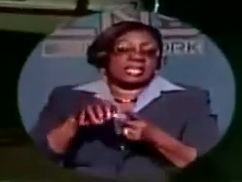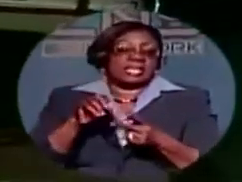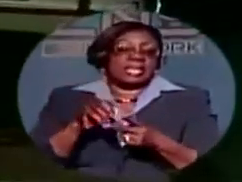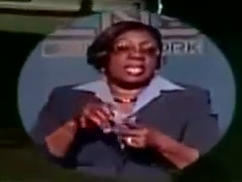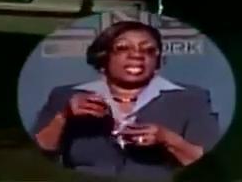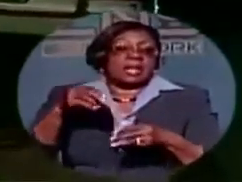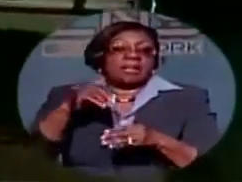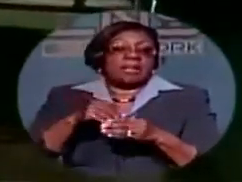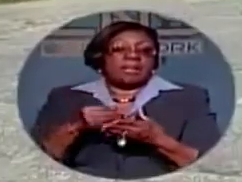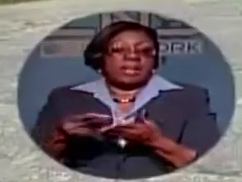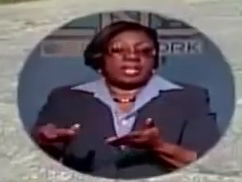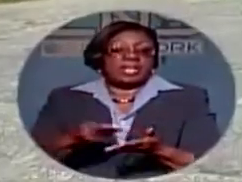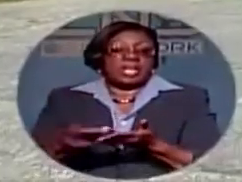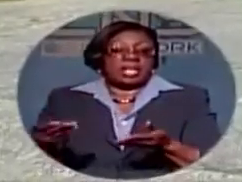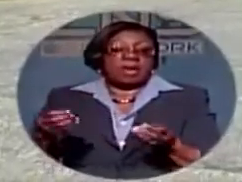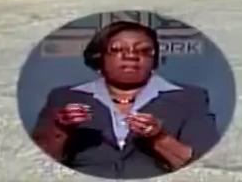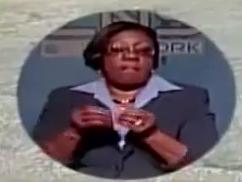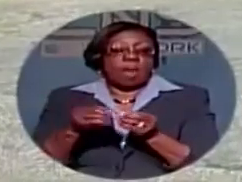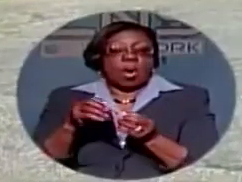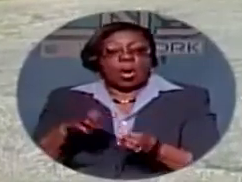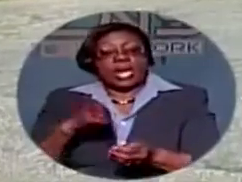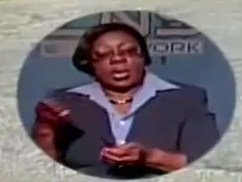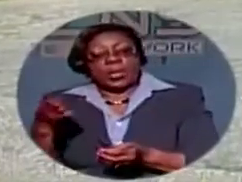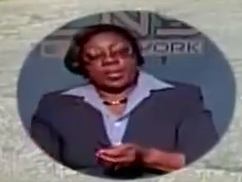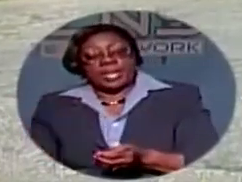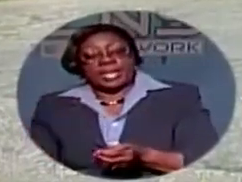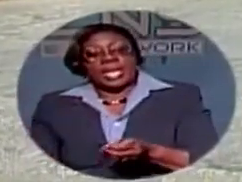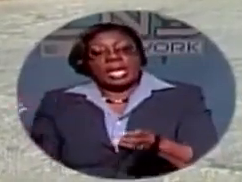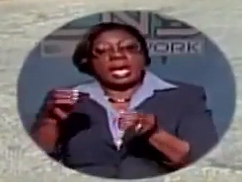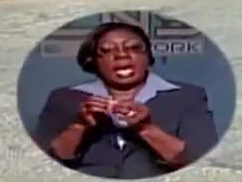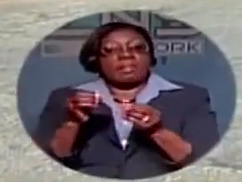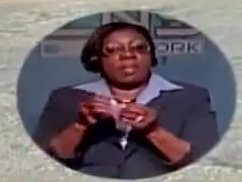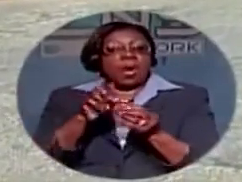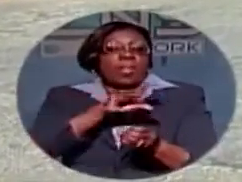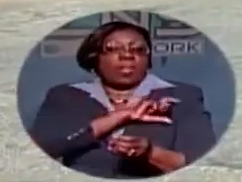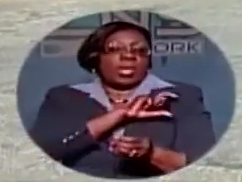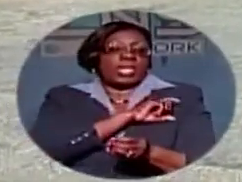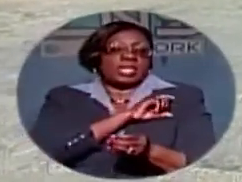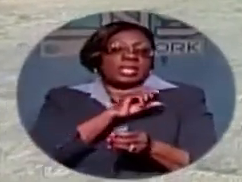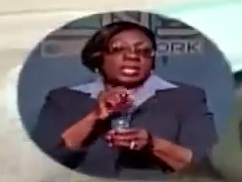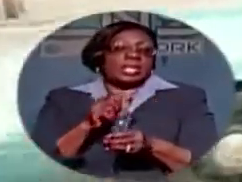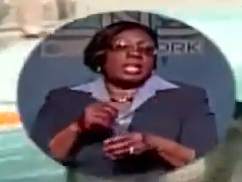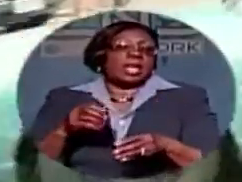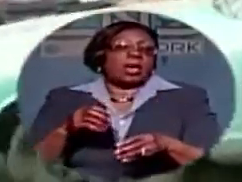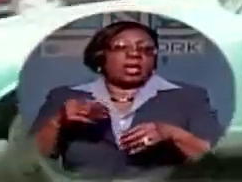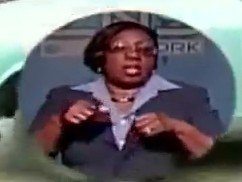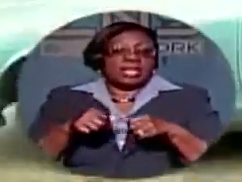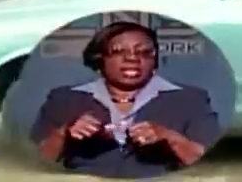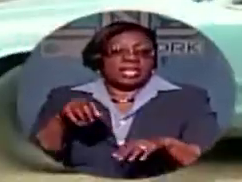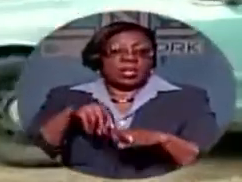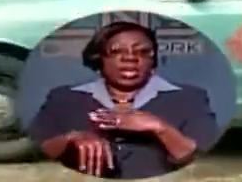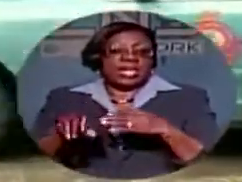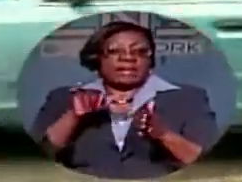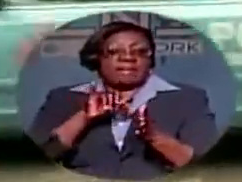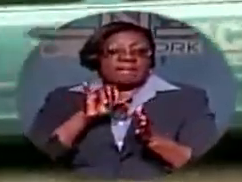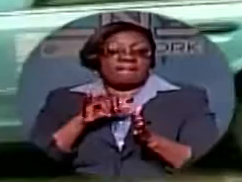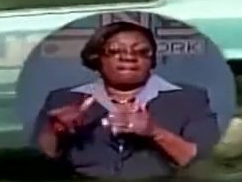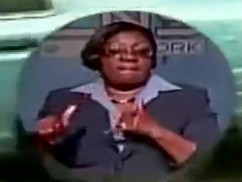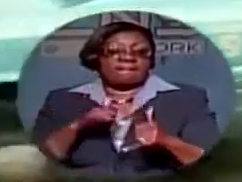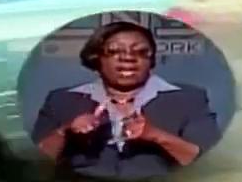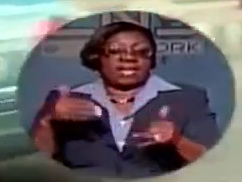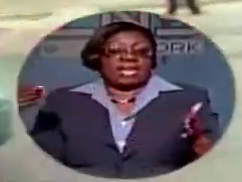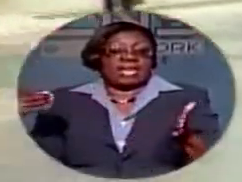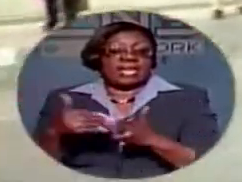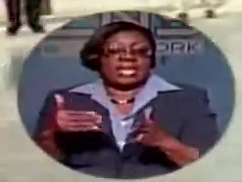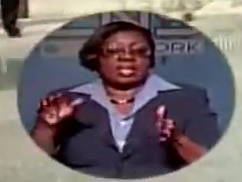purchasing of additional equipment, and increasing resources for armed forces have all contributed to the fight. Coupled with that is a holistic approach in terms of